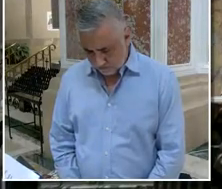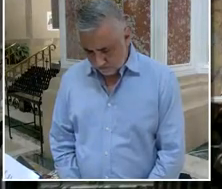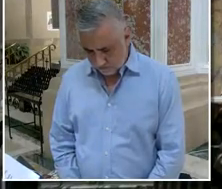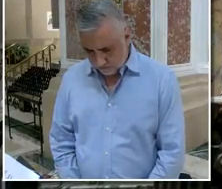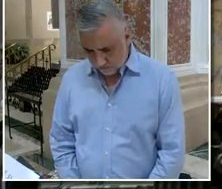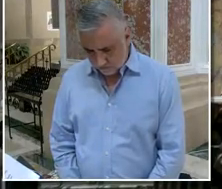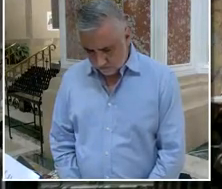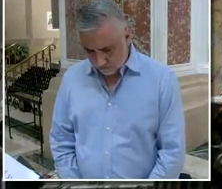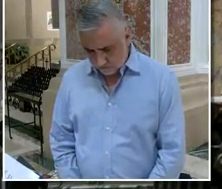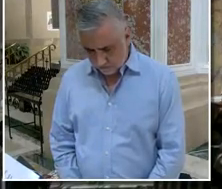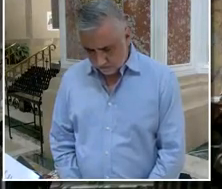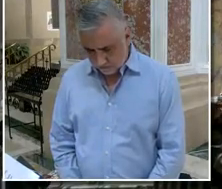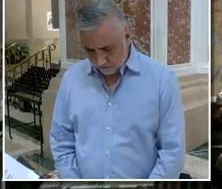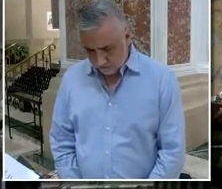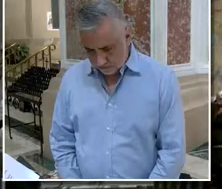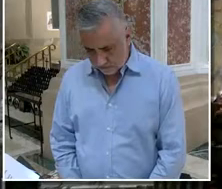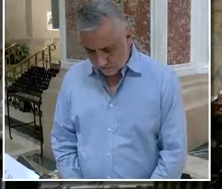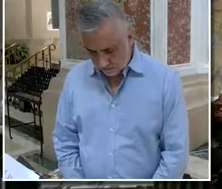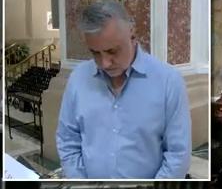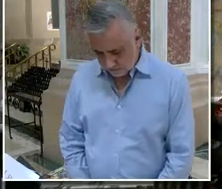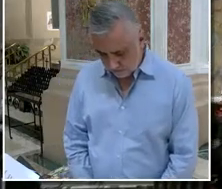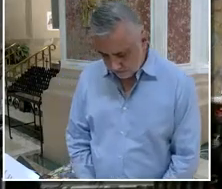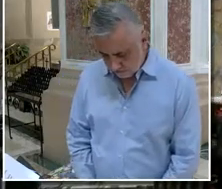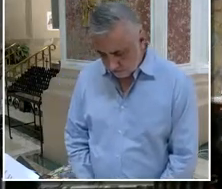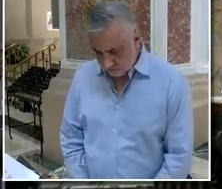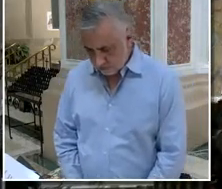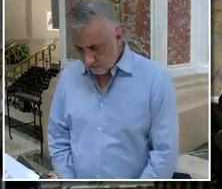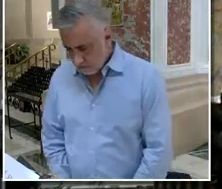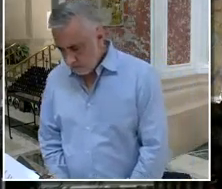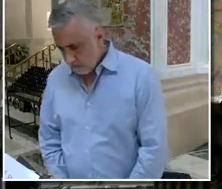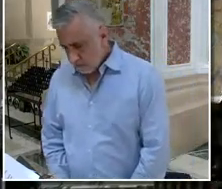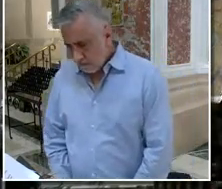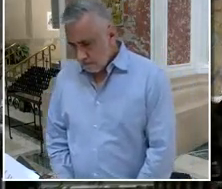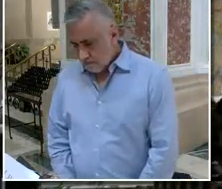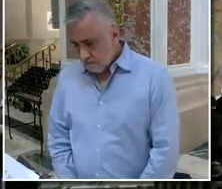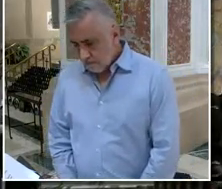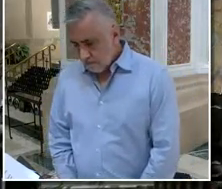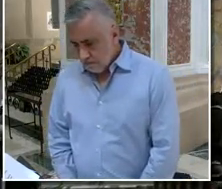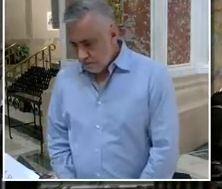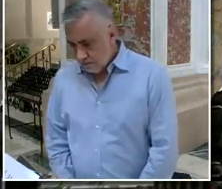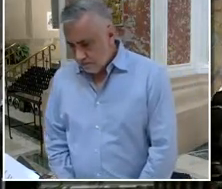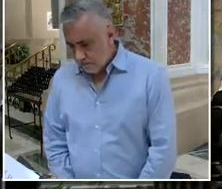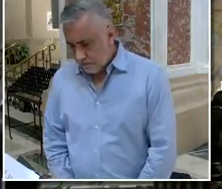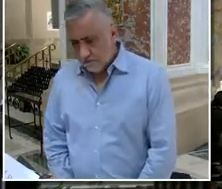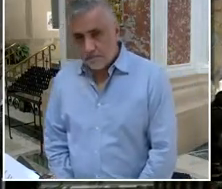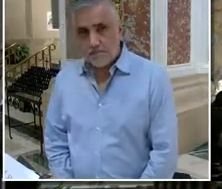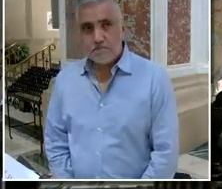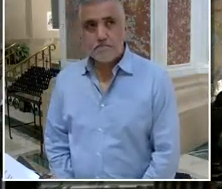Let us stand.